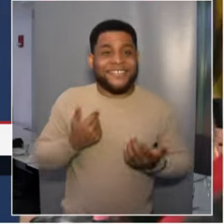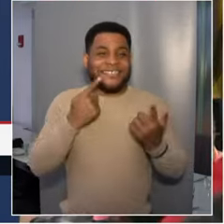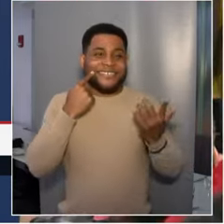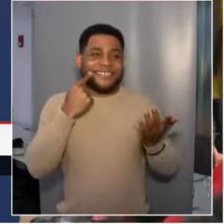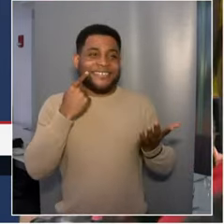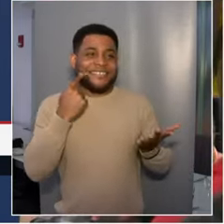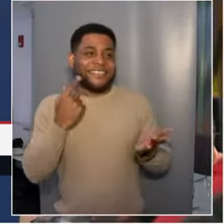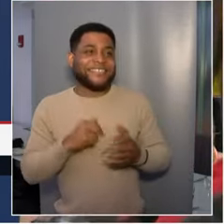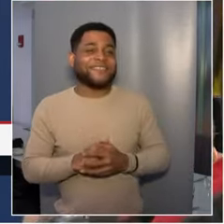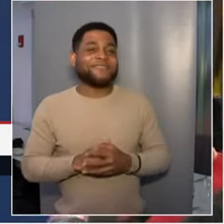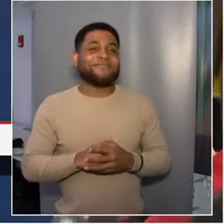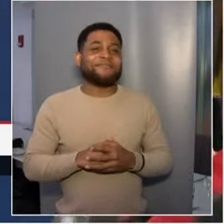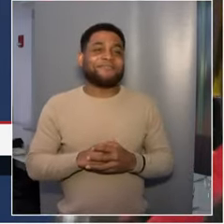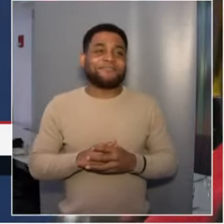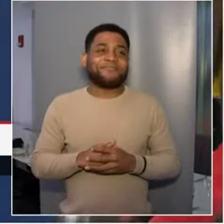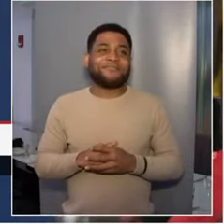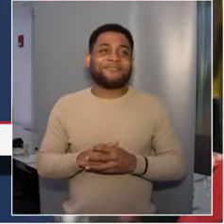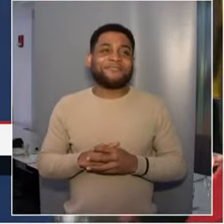Yes.